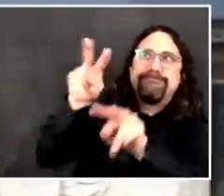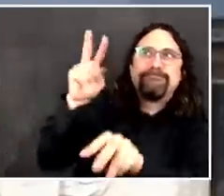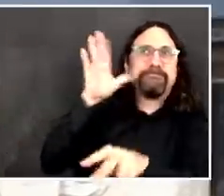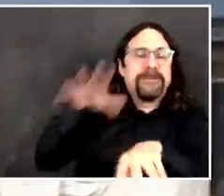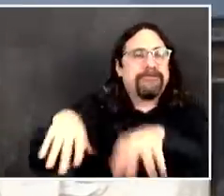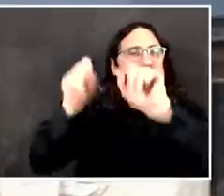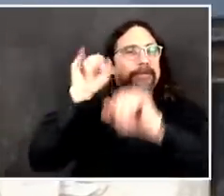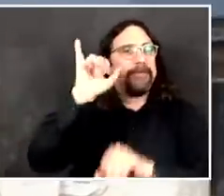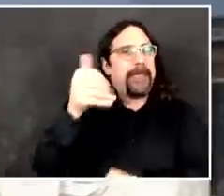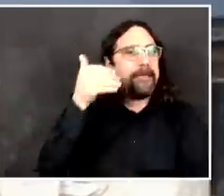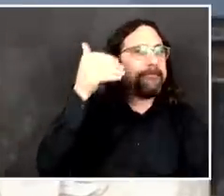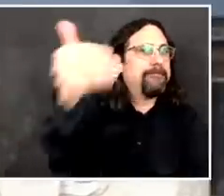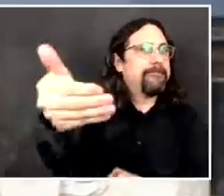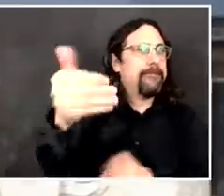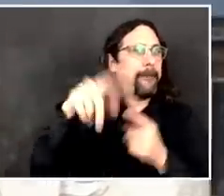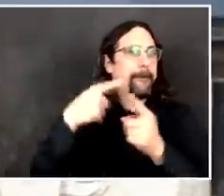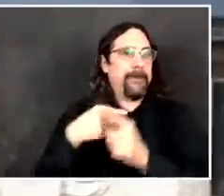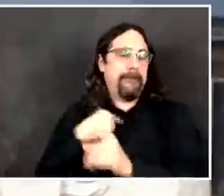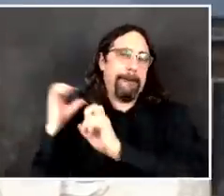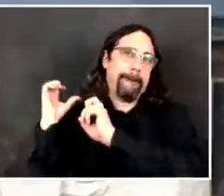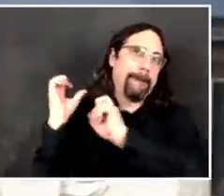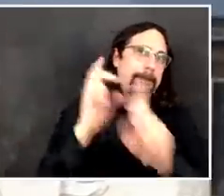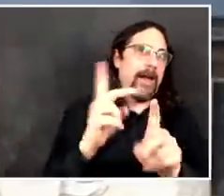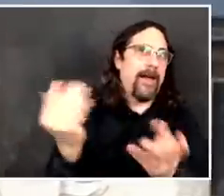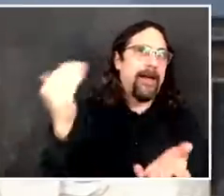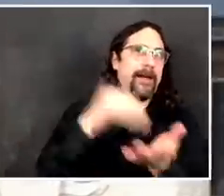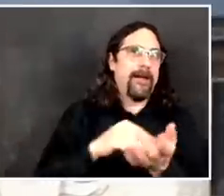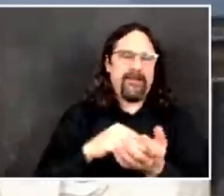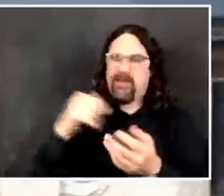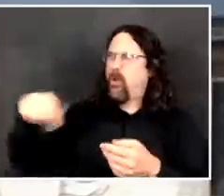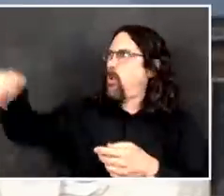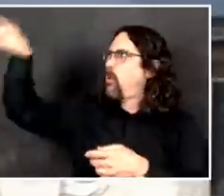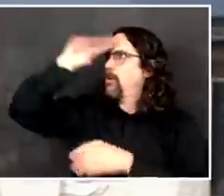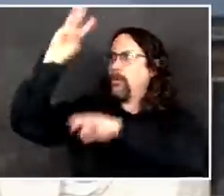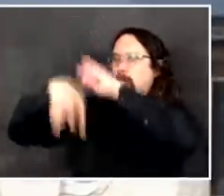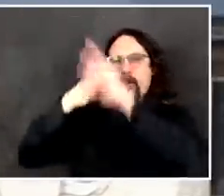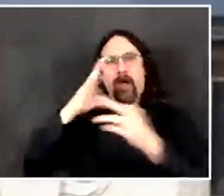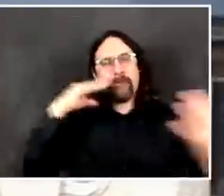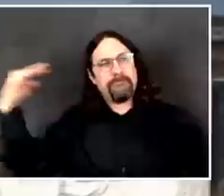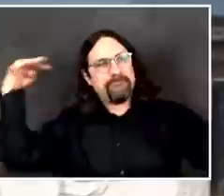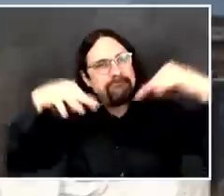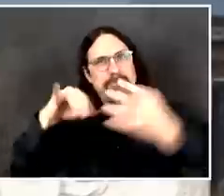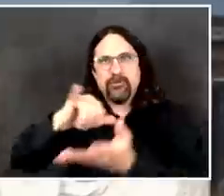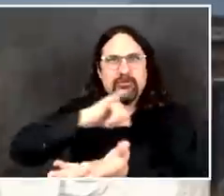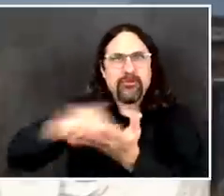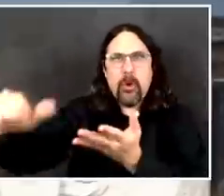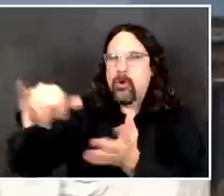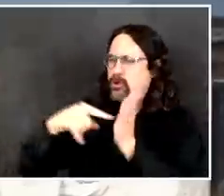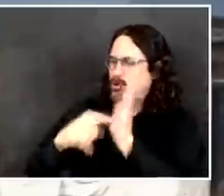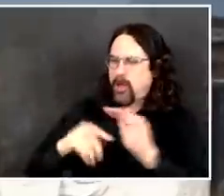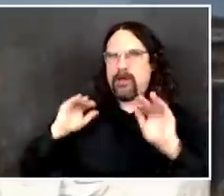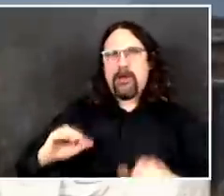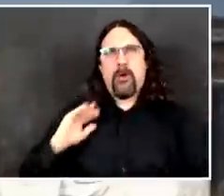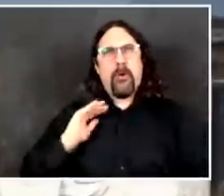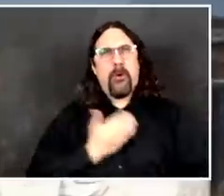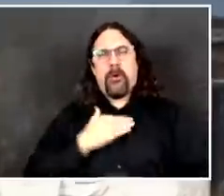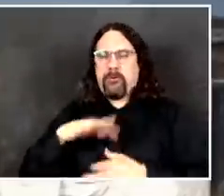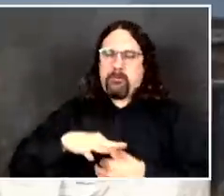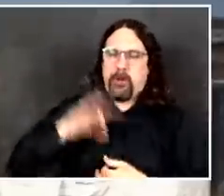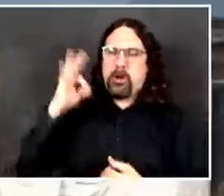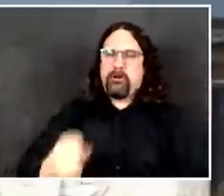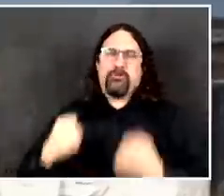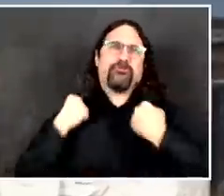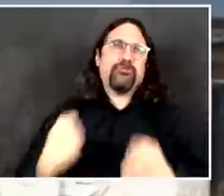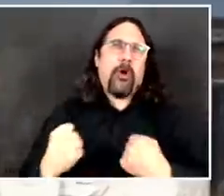as New Yorkers, to our values, to our compassion, to our strength, our resiliency. This parade